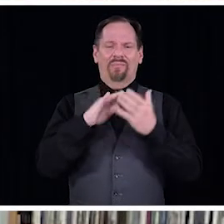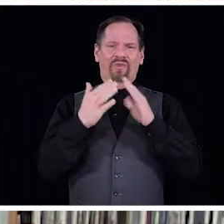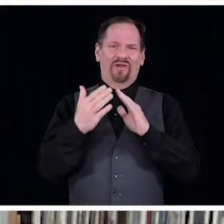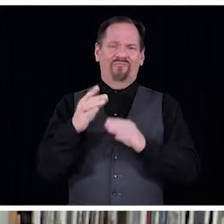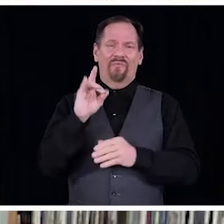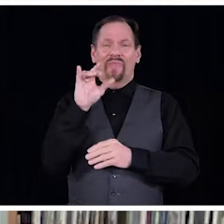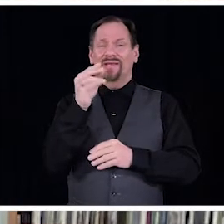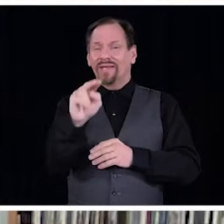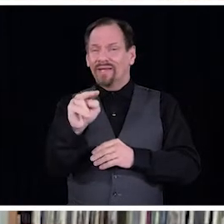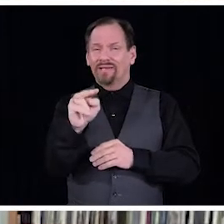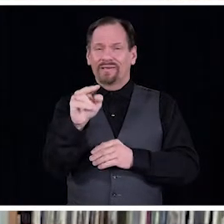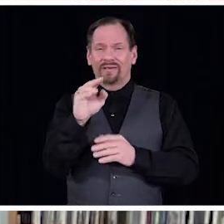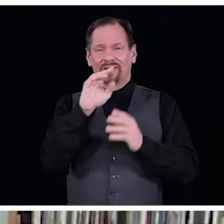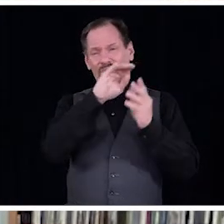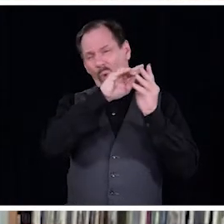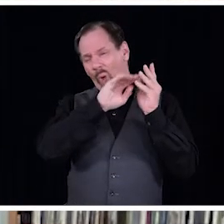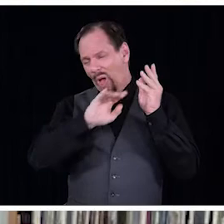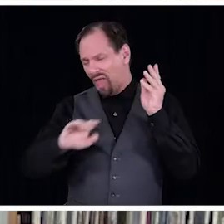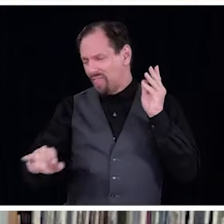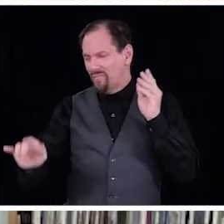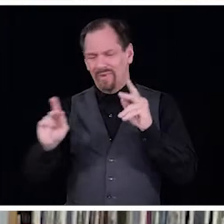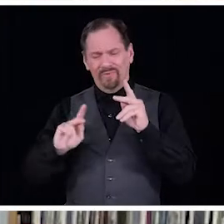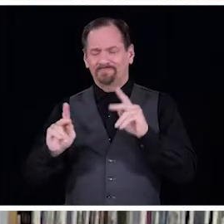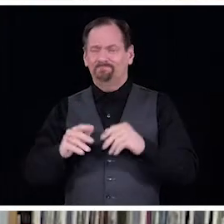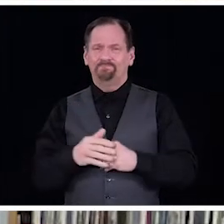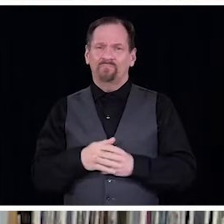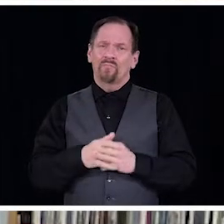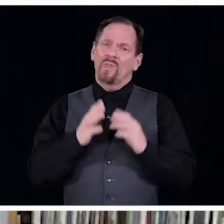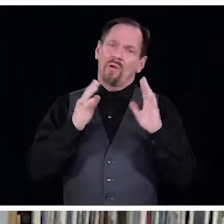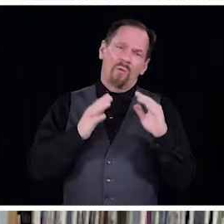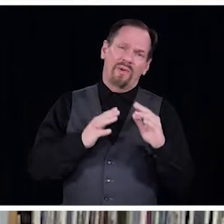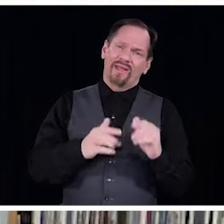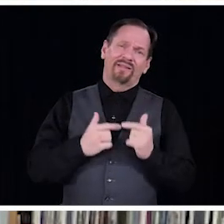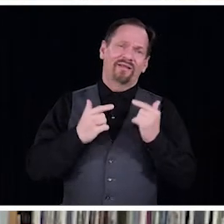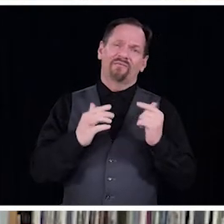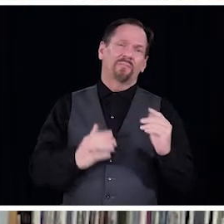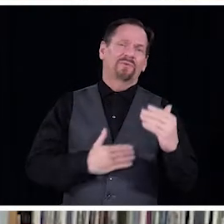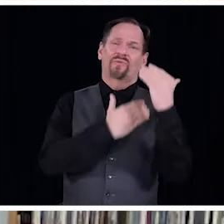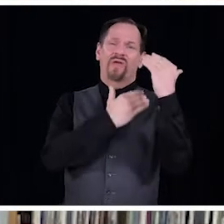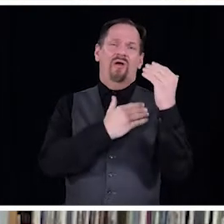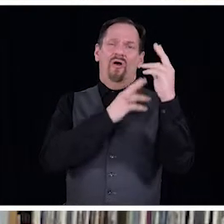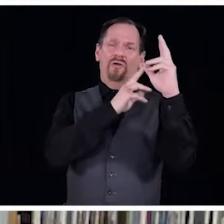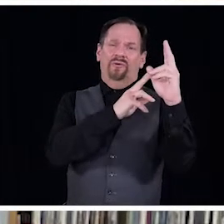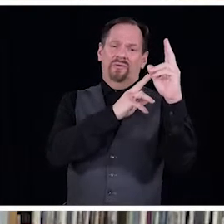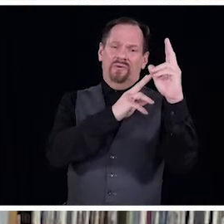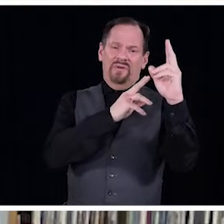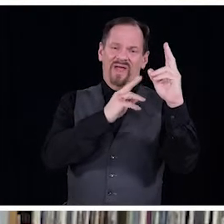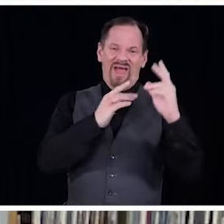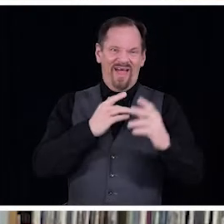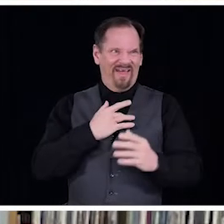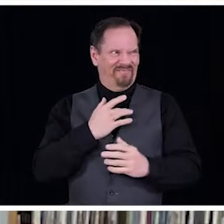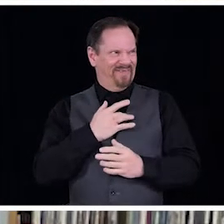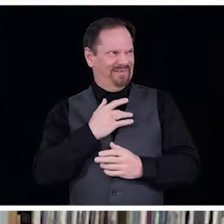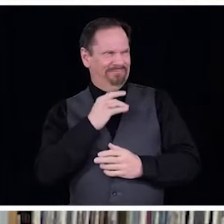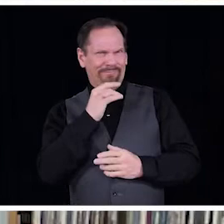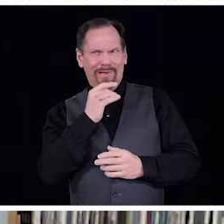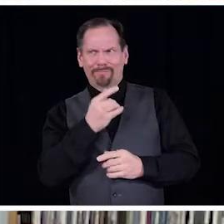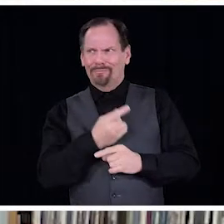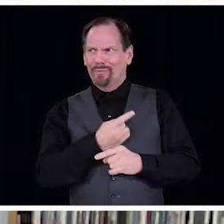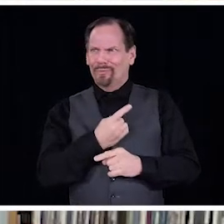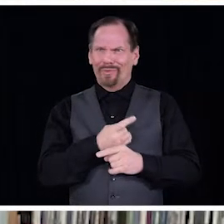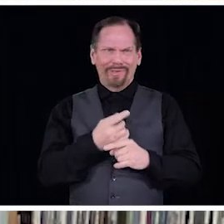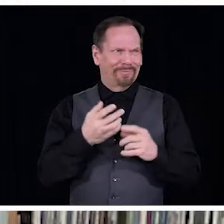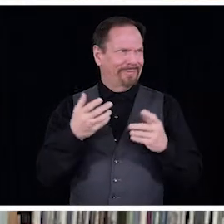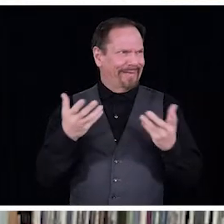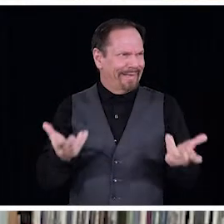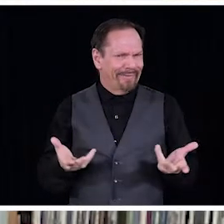in some way begin to live up to the honor. For various reasons, I feel a little out of place here. Unlike the graduating class